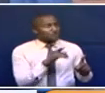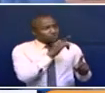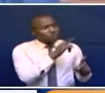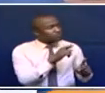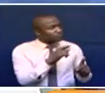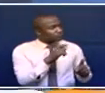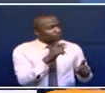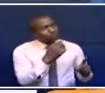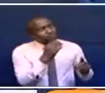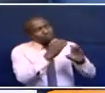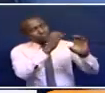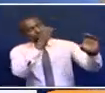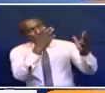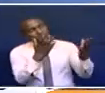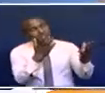What do you foresee?